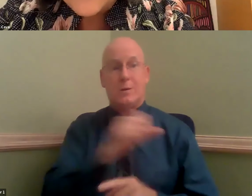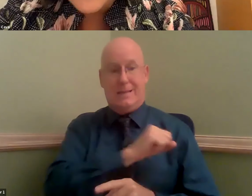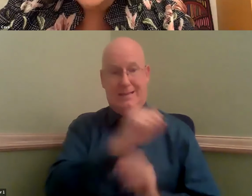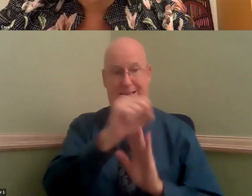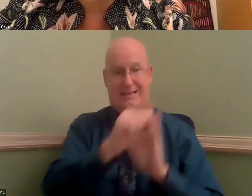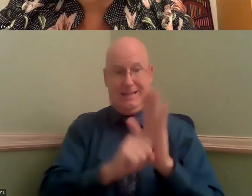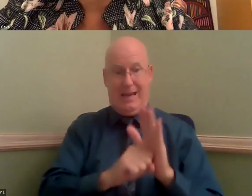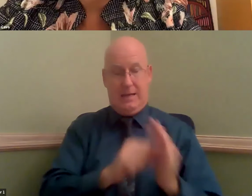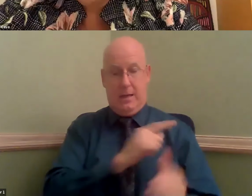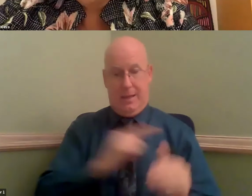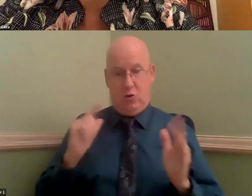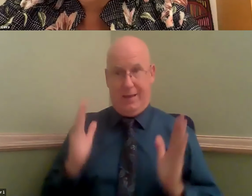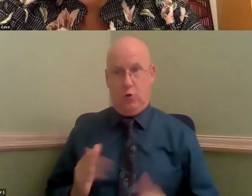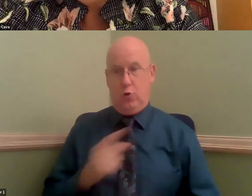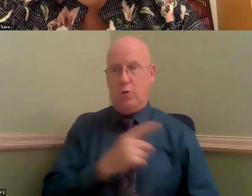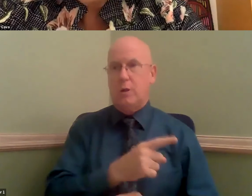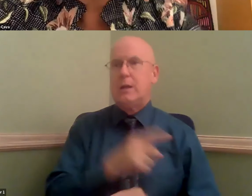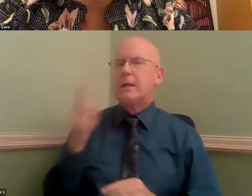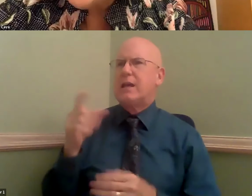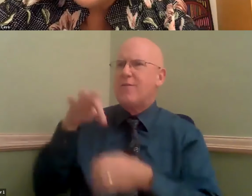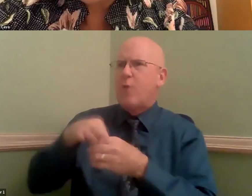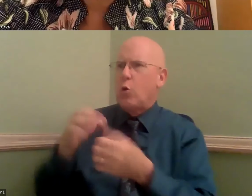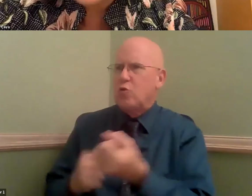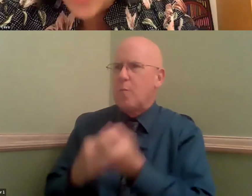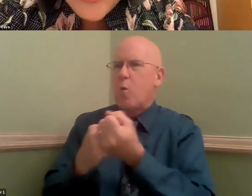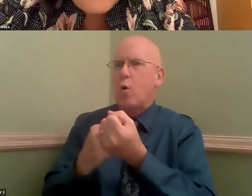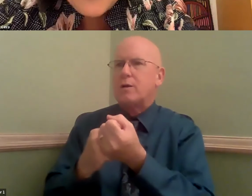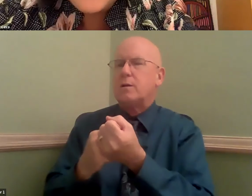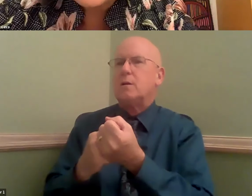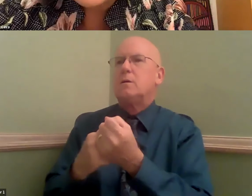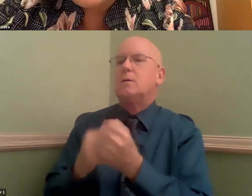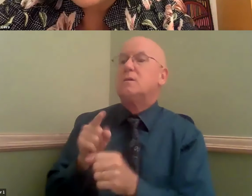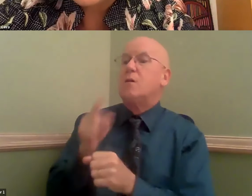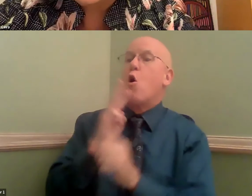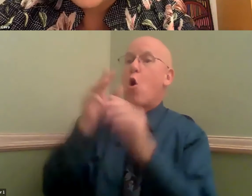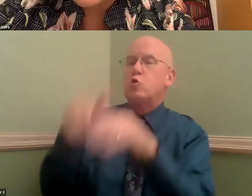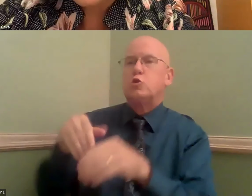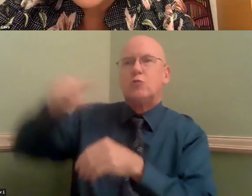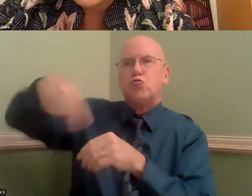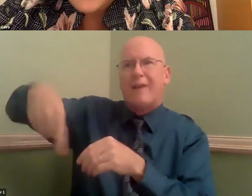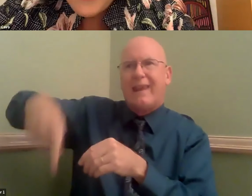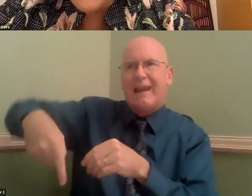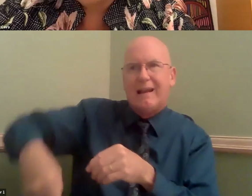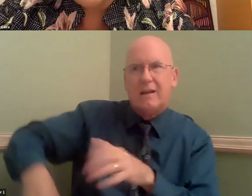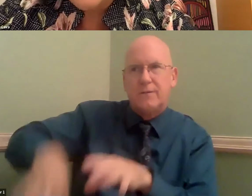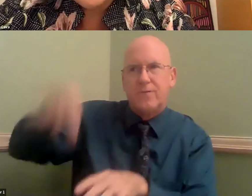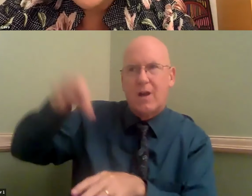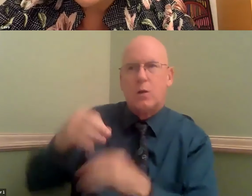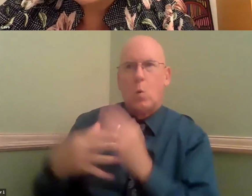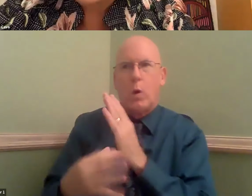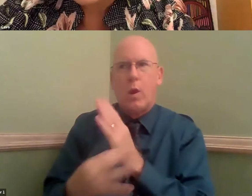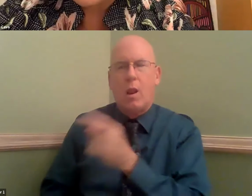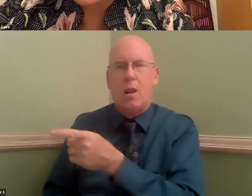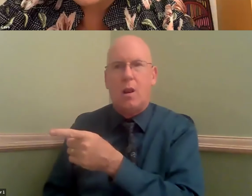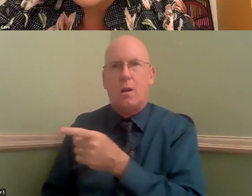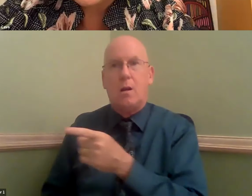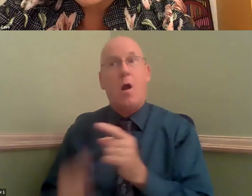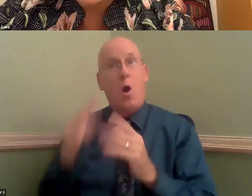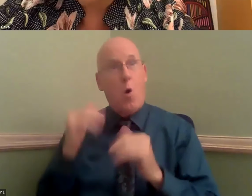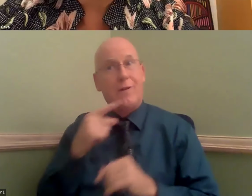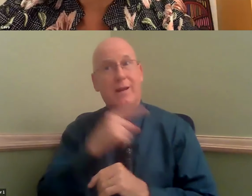drilling. So, you know, this, he is Johnny come lately to the environmental side of things. Hopefully he'll be supportive